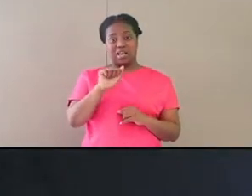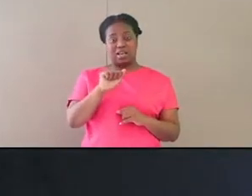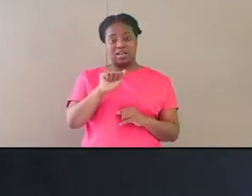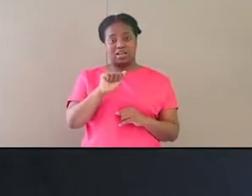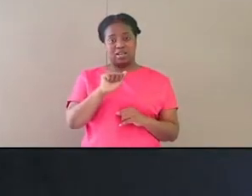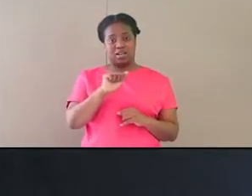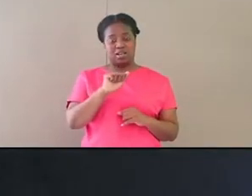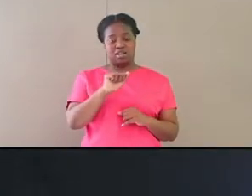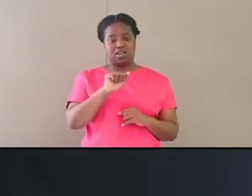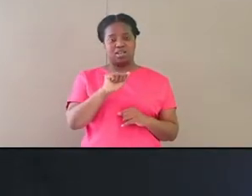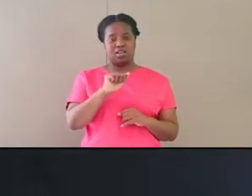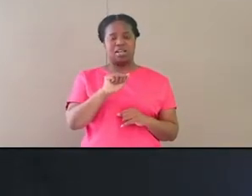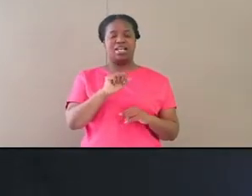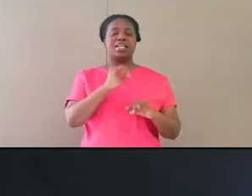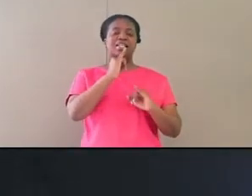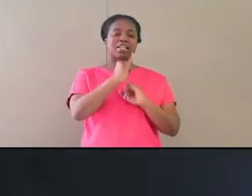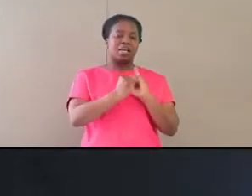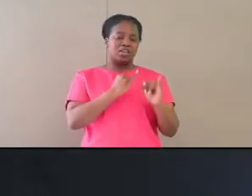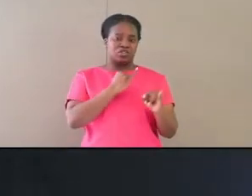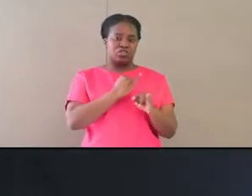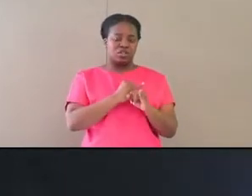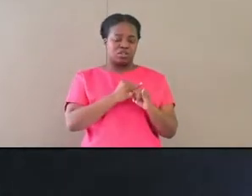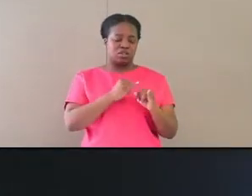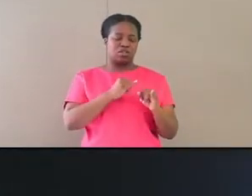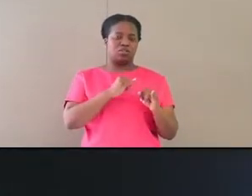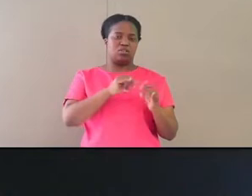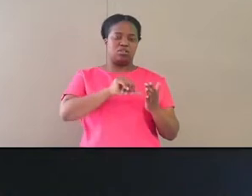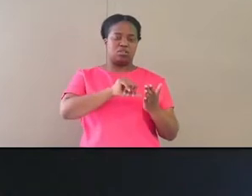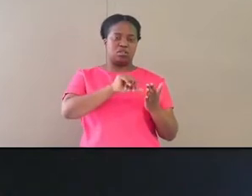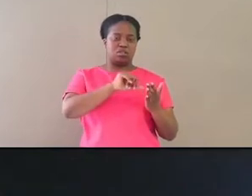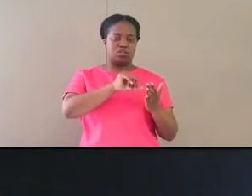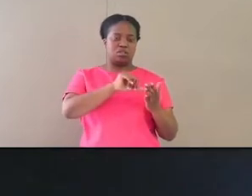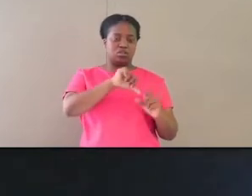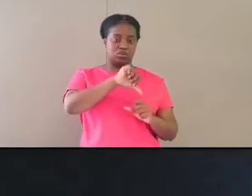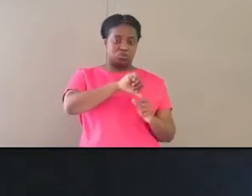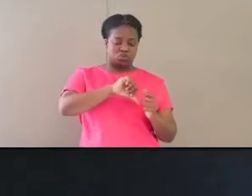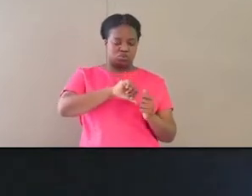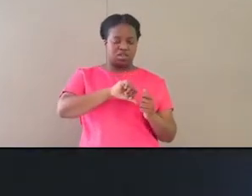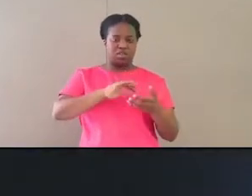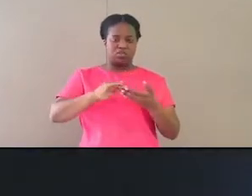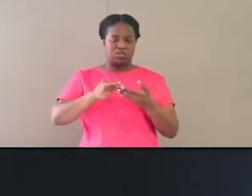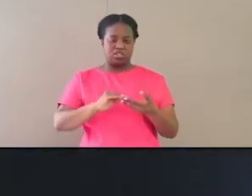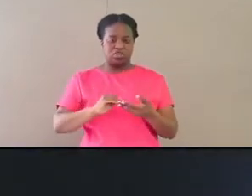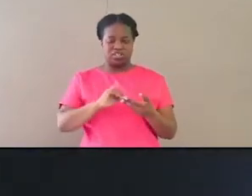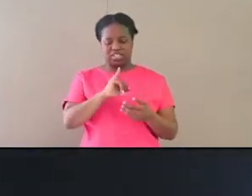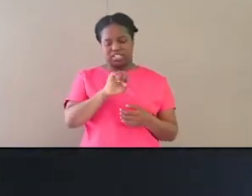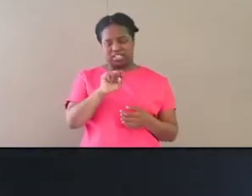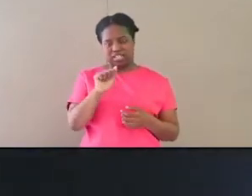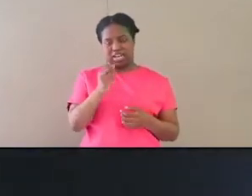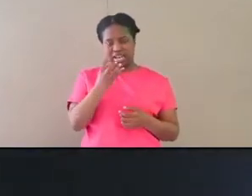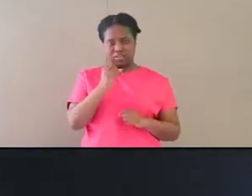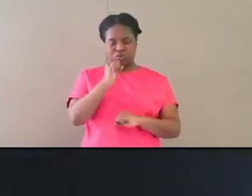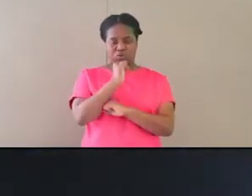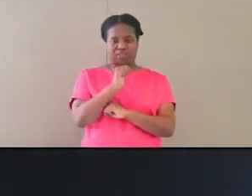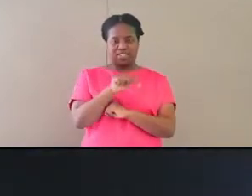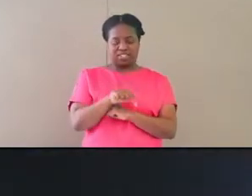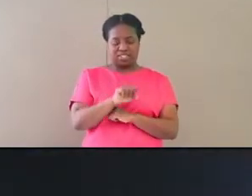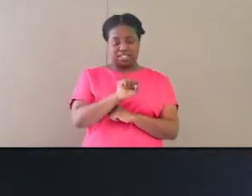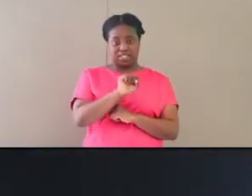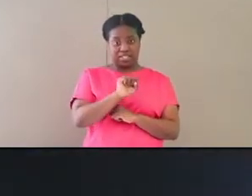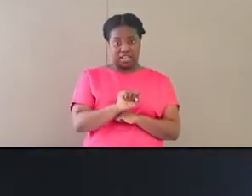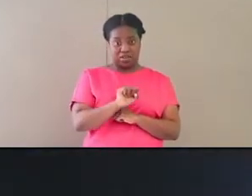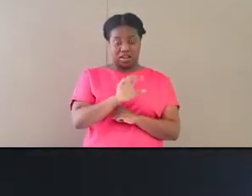responsibility to promote social security worldwide and it has an office here in southern Africa